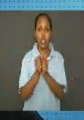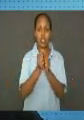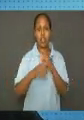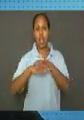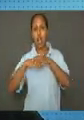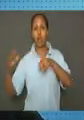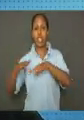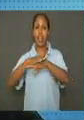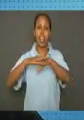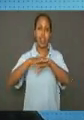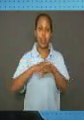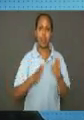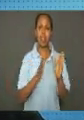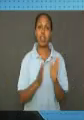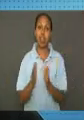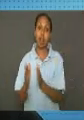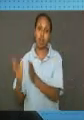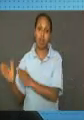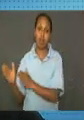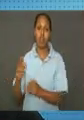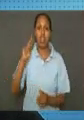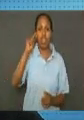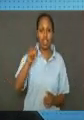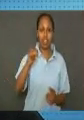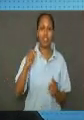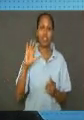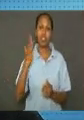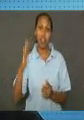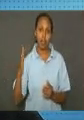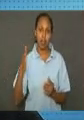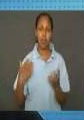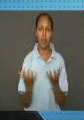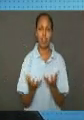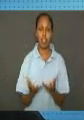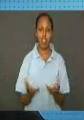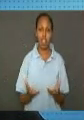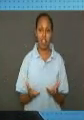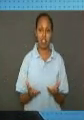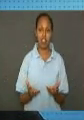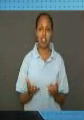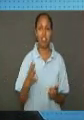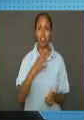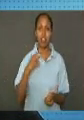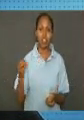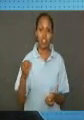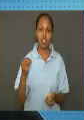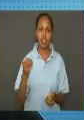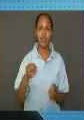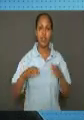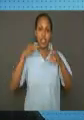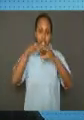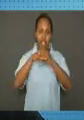outer layers made up of N-type material and an